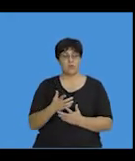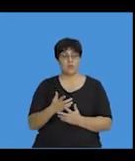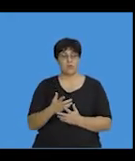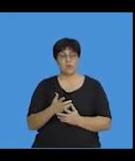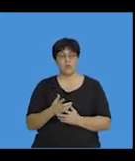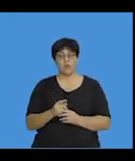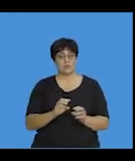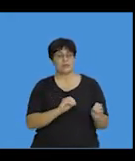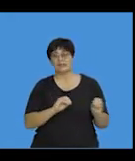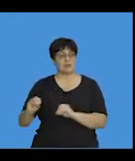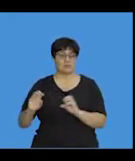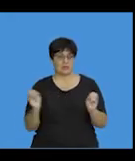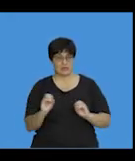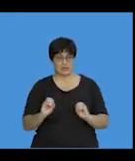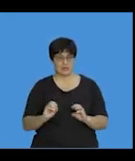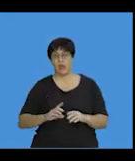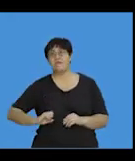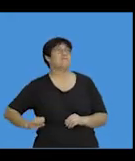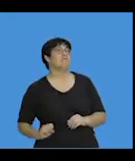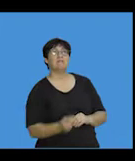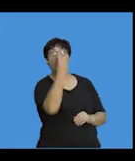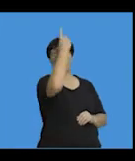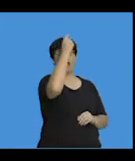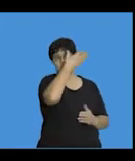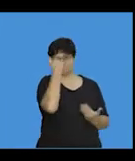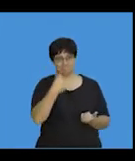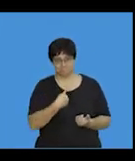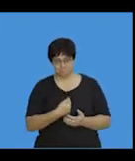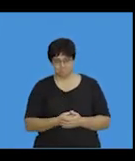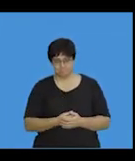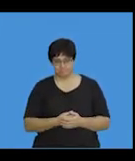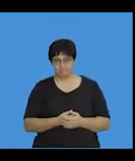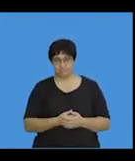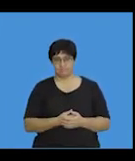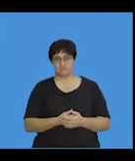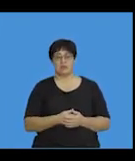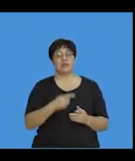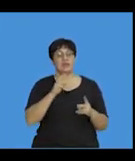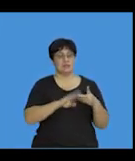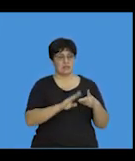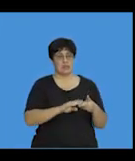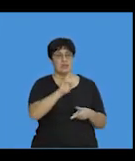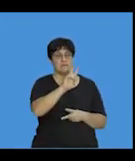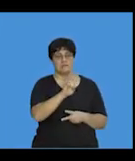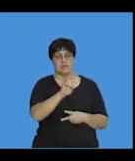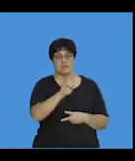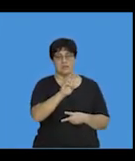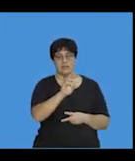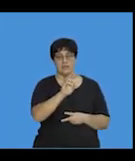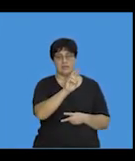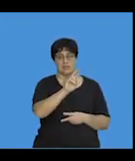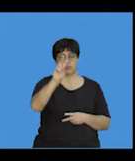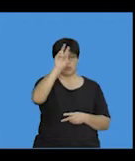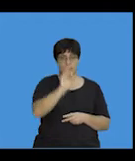have no displacement. So we don't know how far it went. The next one is v squared equals vi